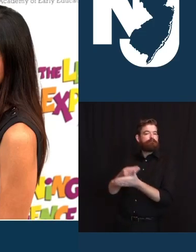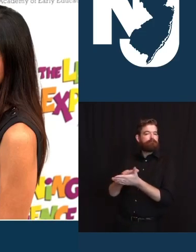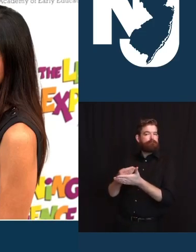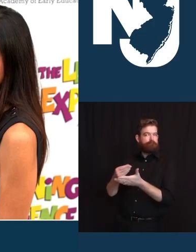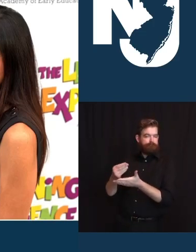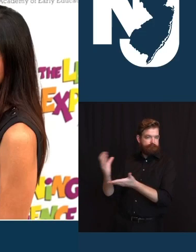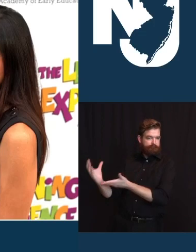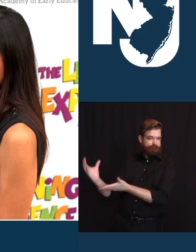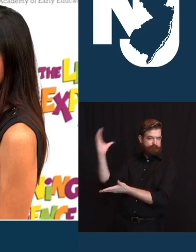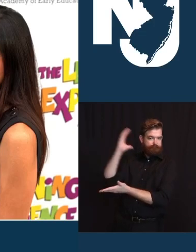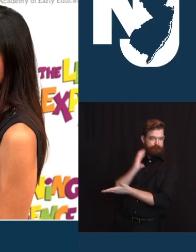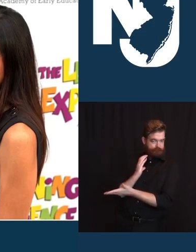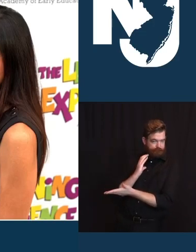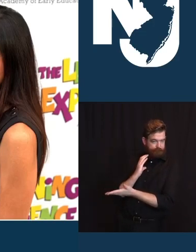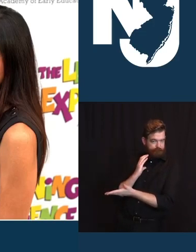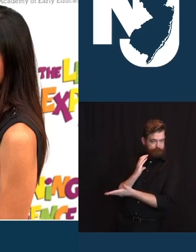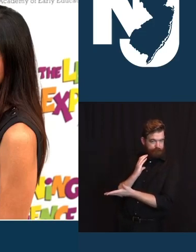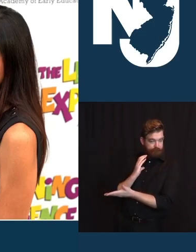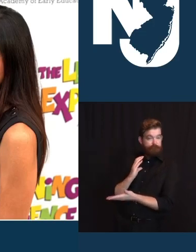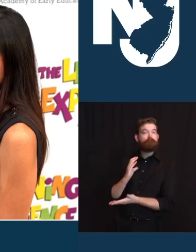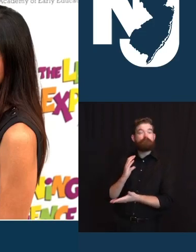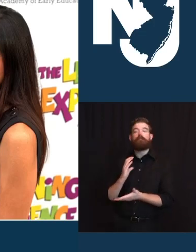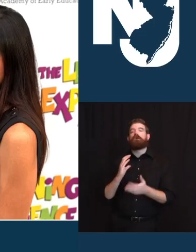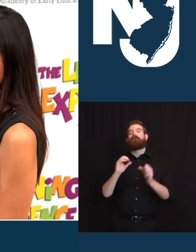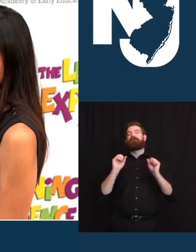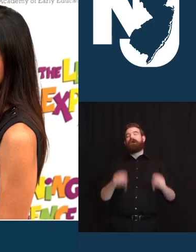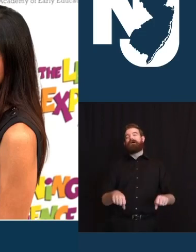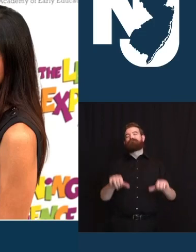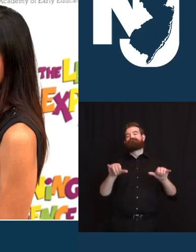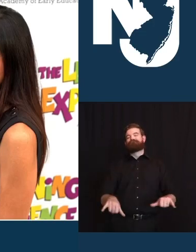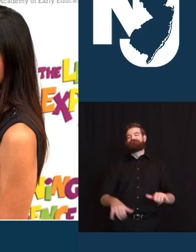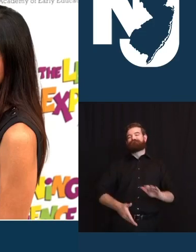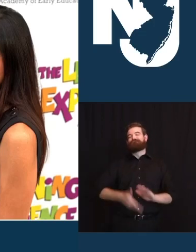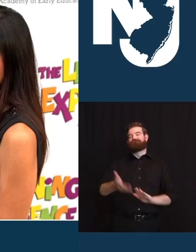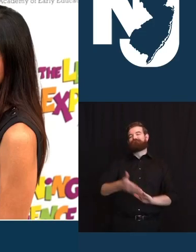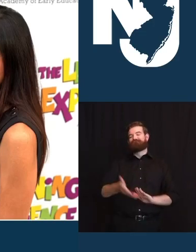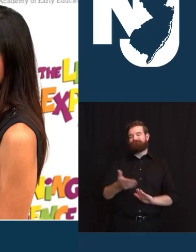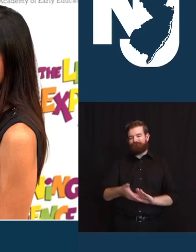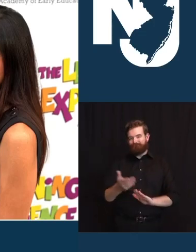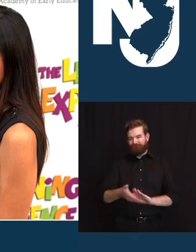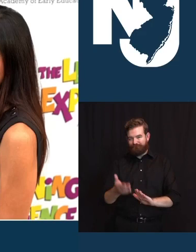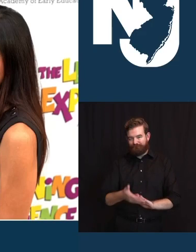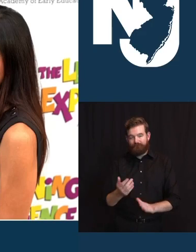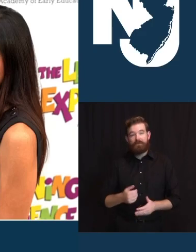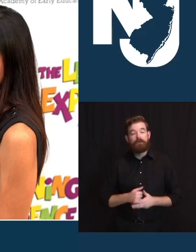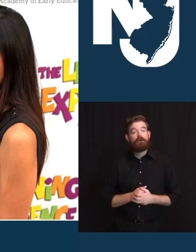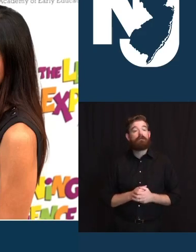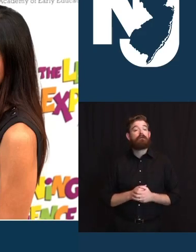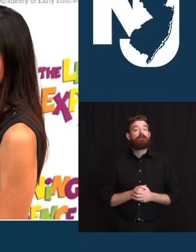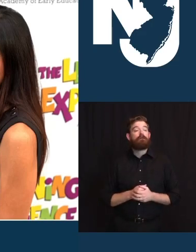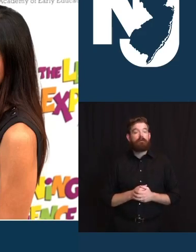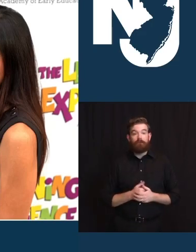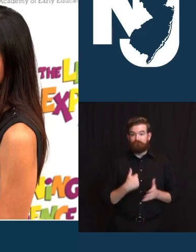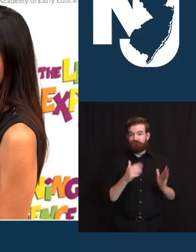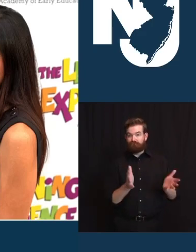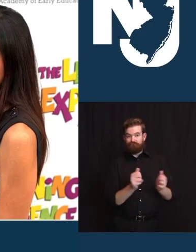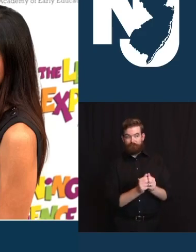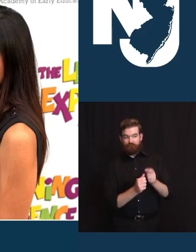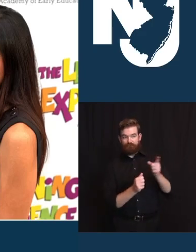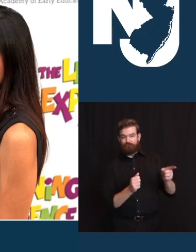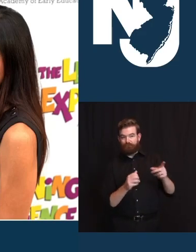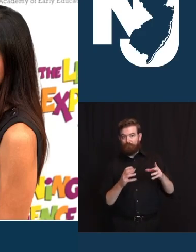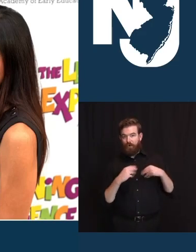open. I had the pleasure of checking in with Mita the other day, and she not only is in Woodbridge, by the way, she reminded me they're also in